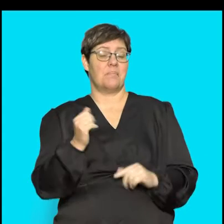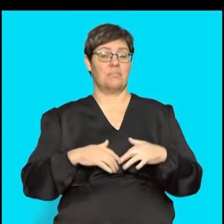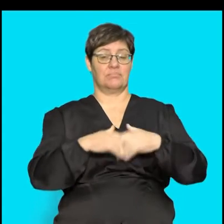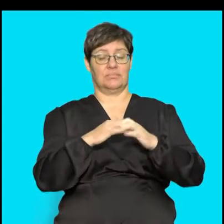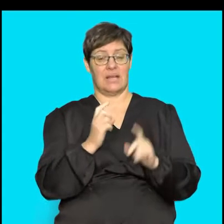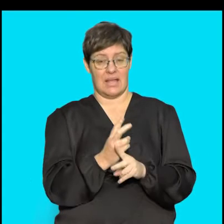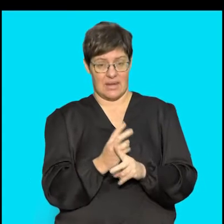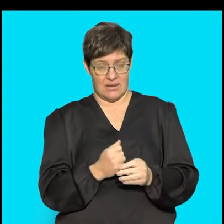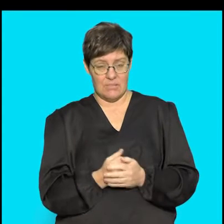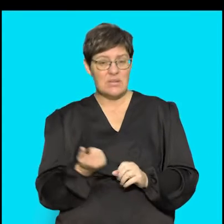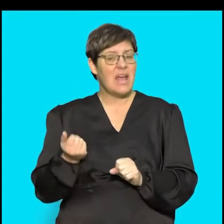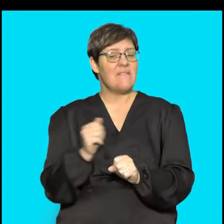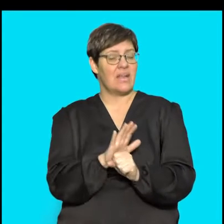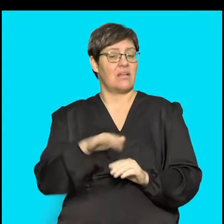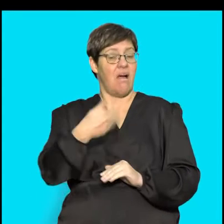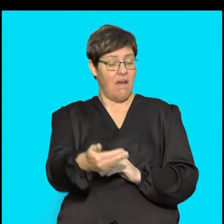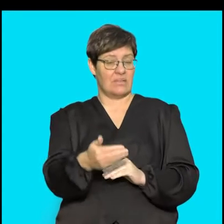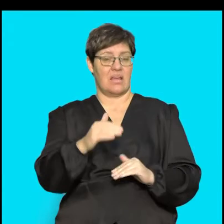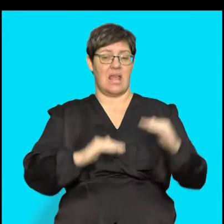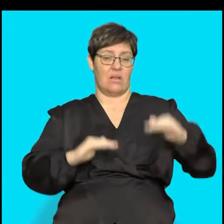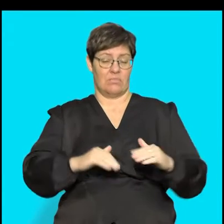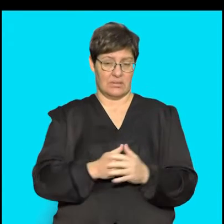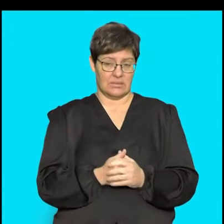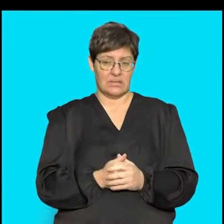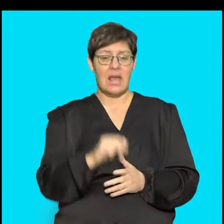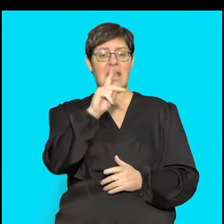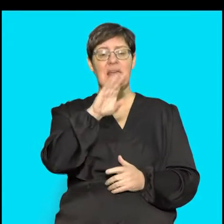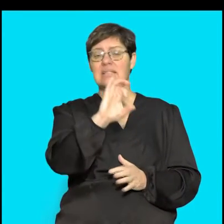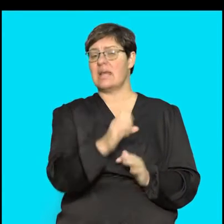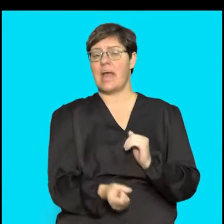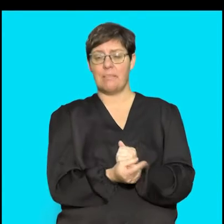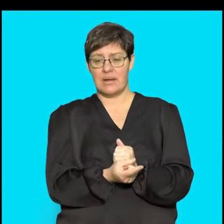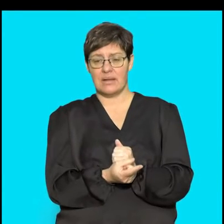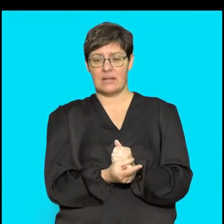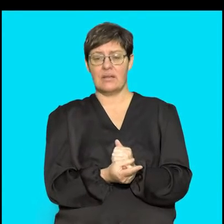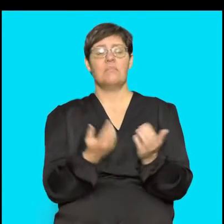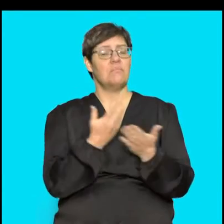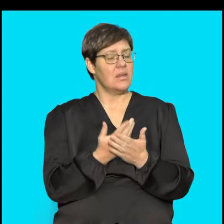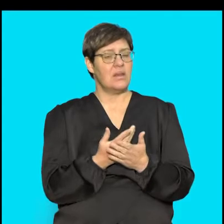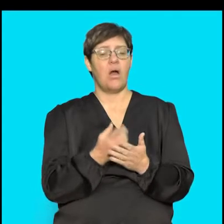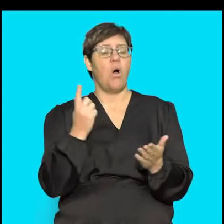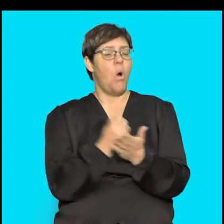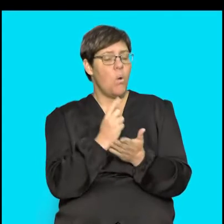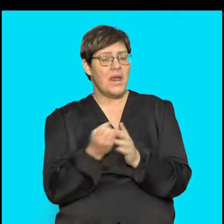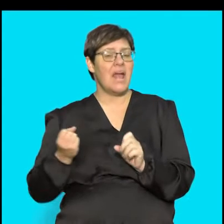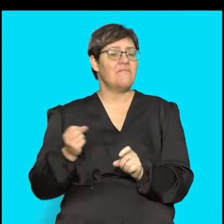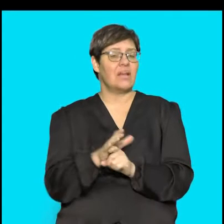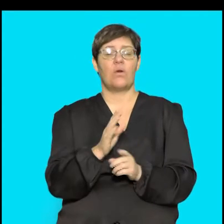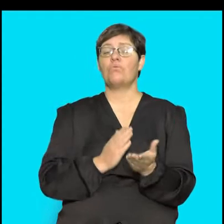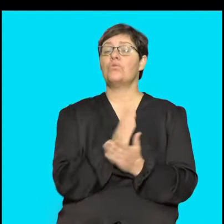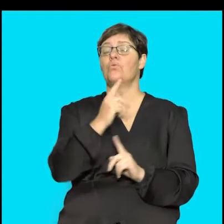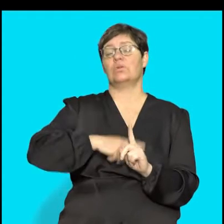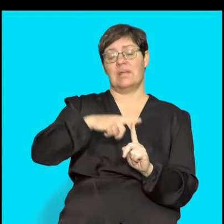is reinstated. That's the effect after the equilibrium. What will happen to Kc? Kc is only affected